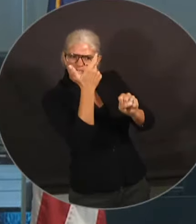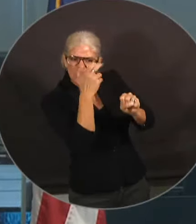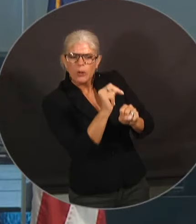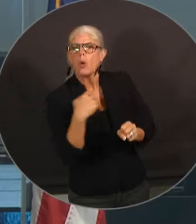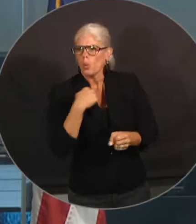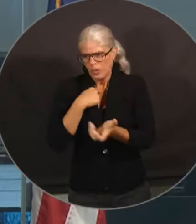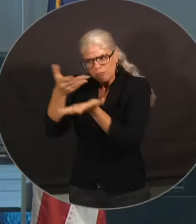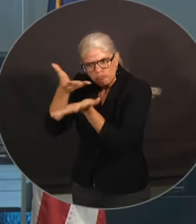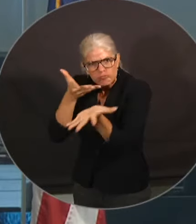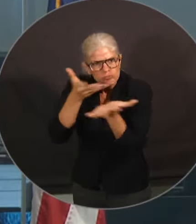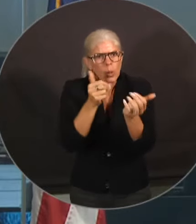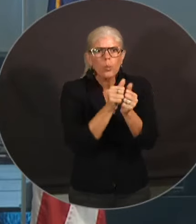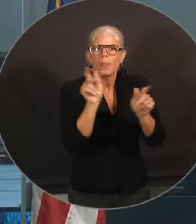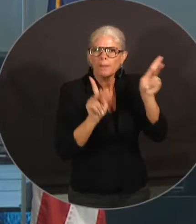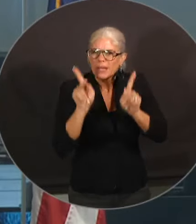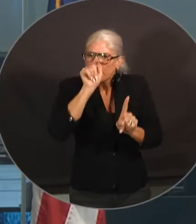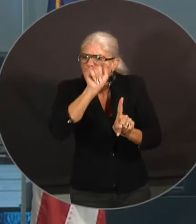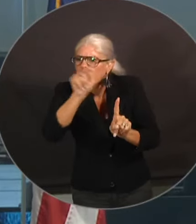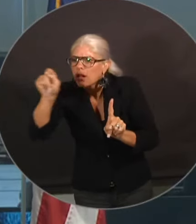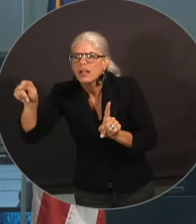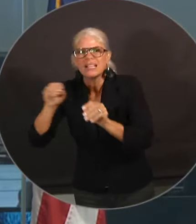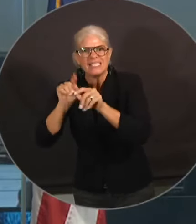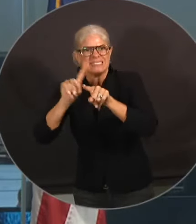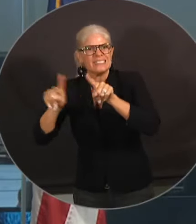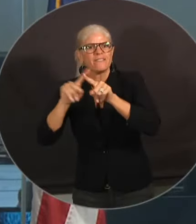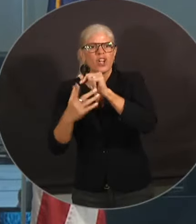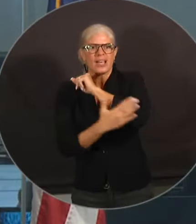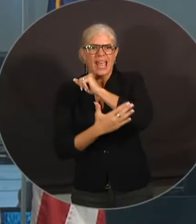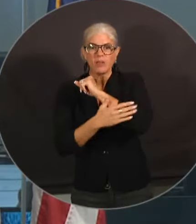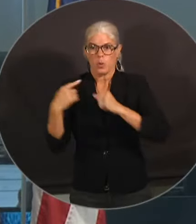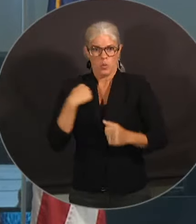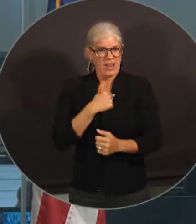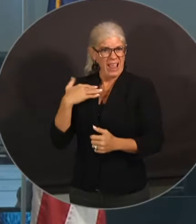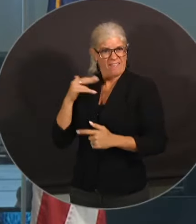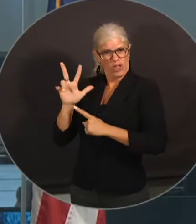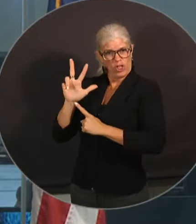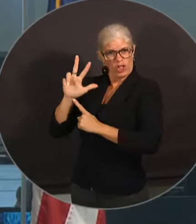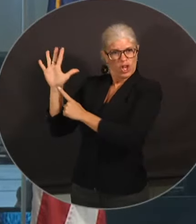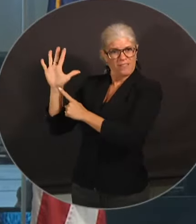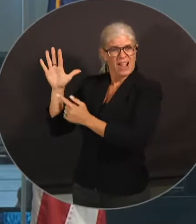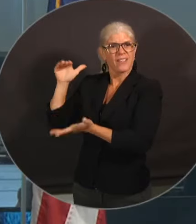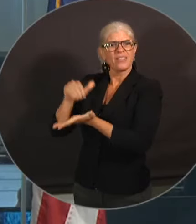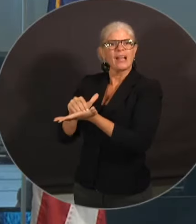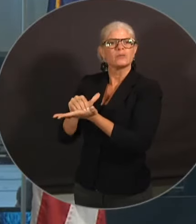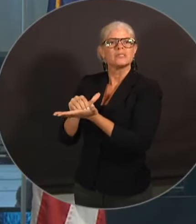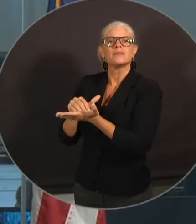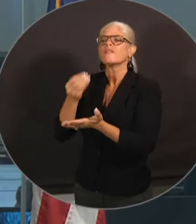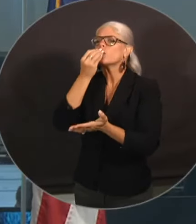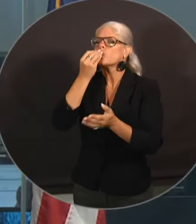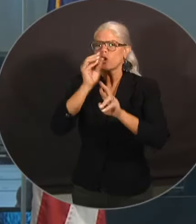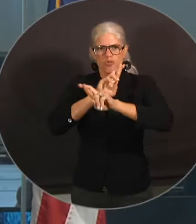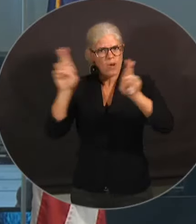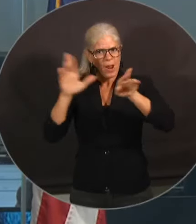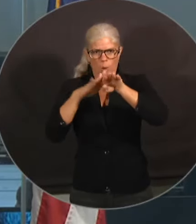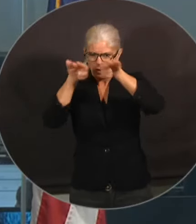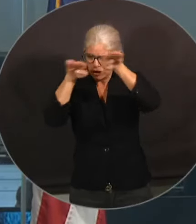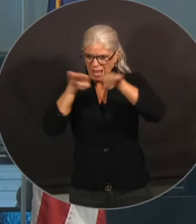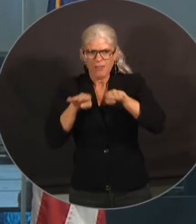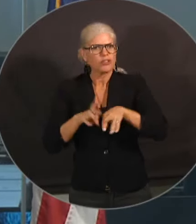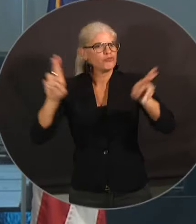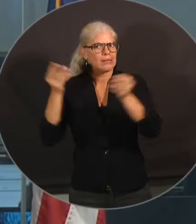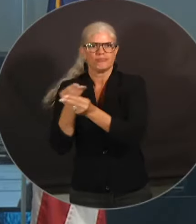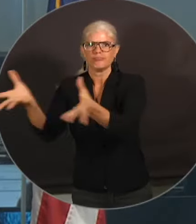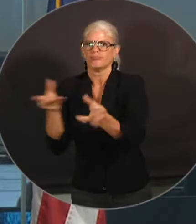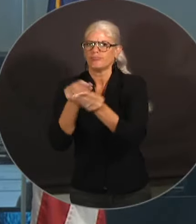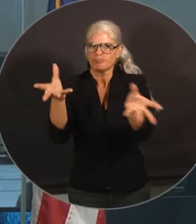constrained counties up here in North Florida. There are 35,000 shelf-stable meals that are staged near the anticipated area of storm